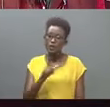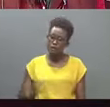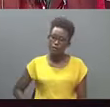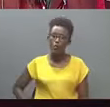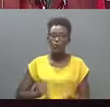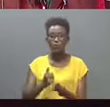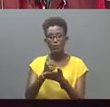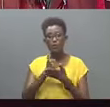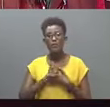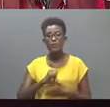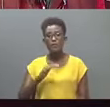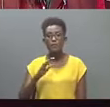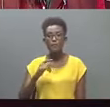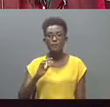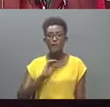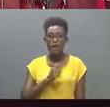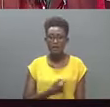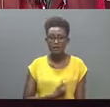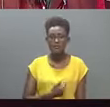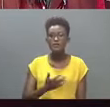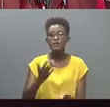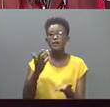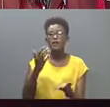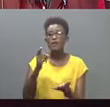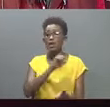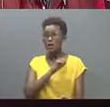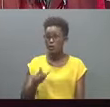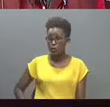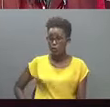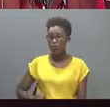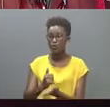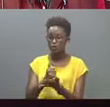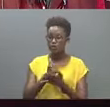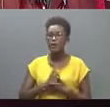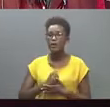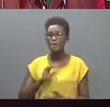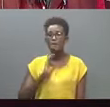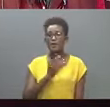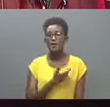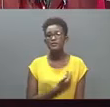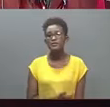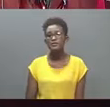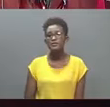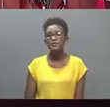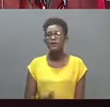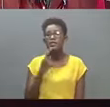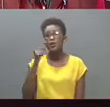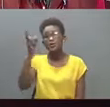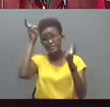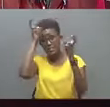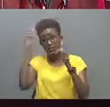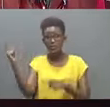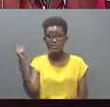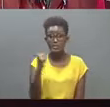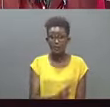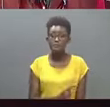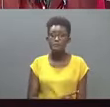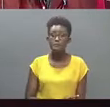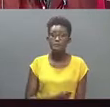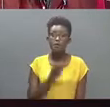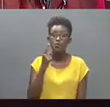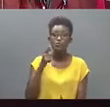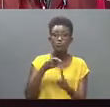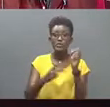Reka umwami adufashe. May the Lord help us. Umwami adufashe. May the Lord help us. Umwami adufashe. The devil came. Satani yaje. To